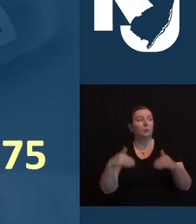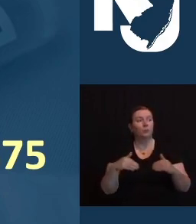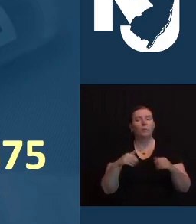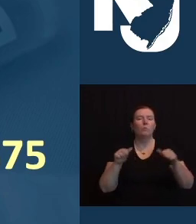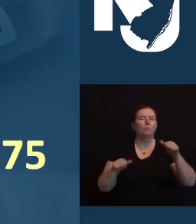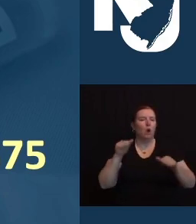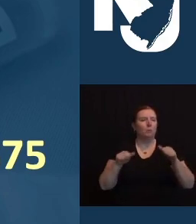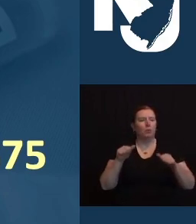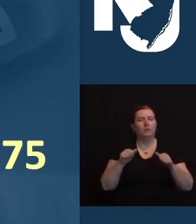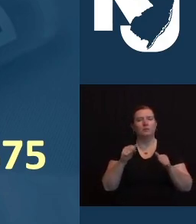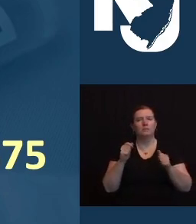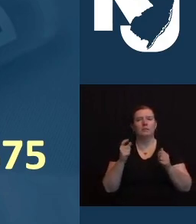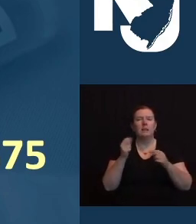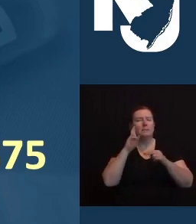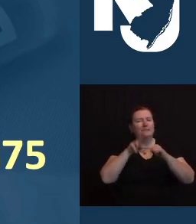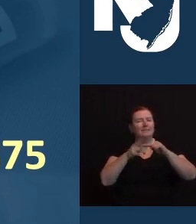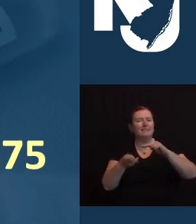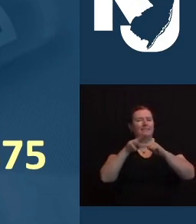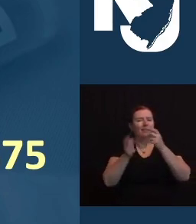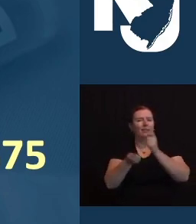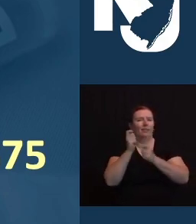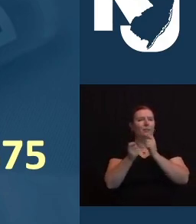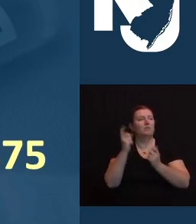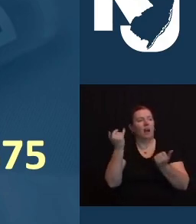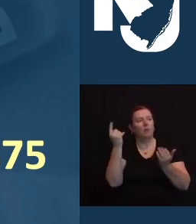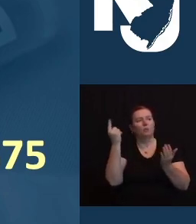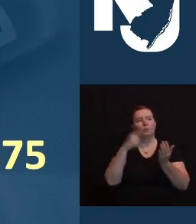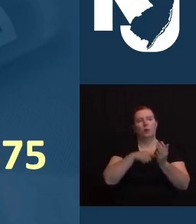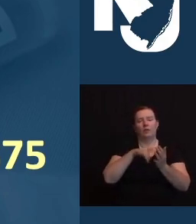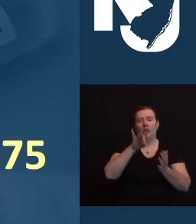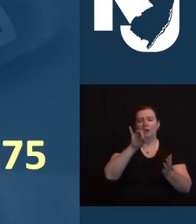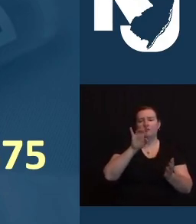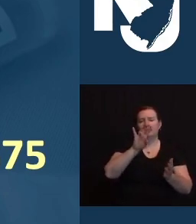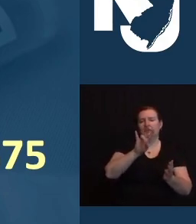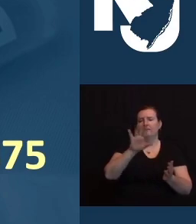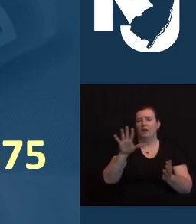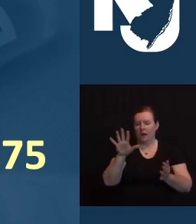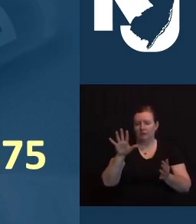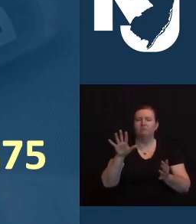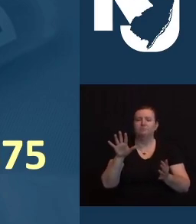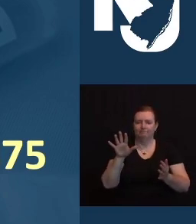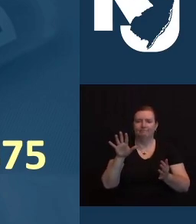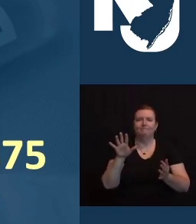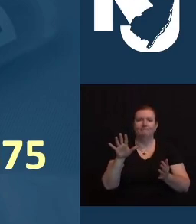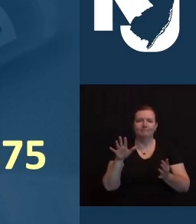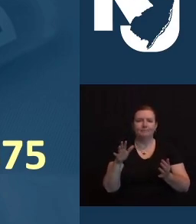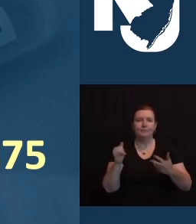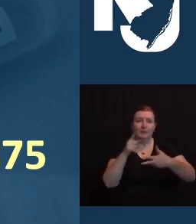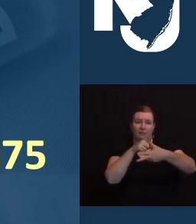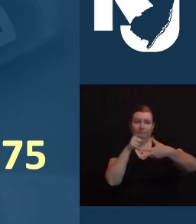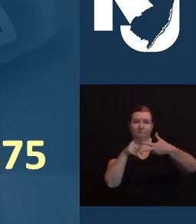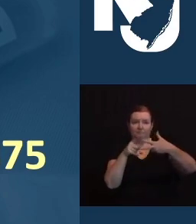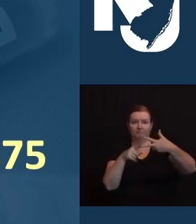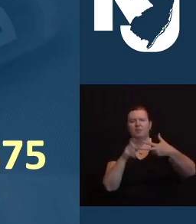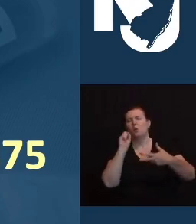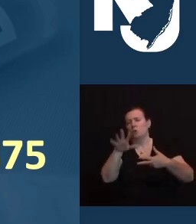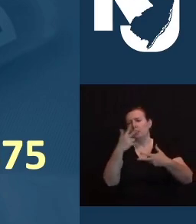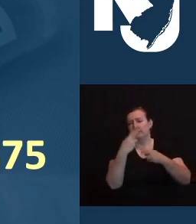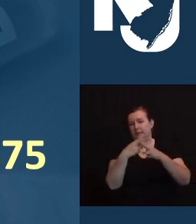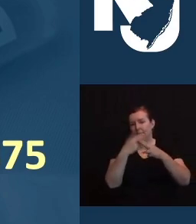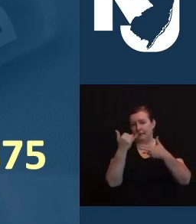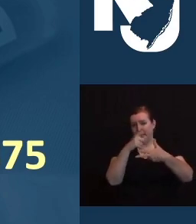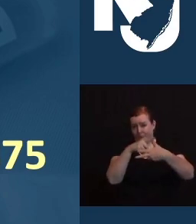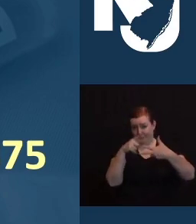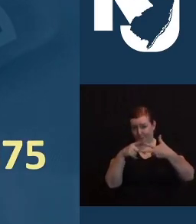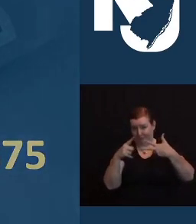to 1,875. And as we do every day, let's remember 3 more of the New Jerseyans who we have lost to